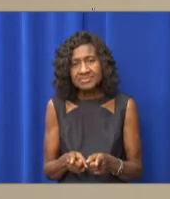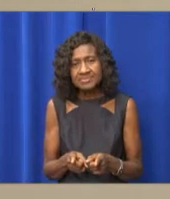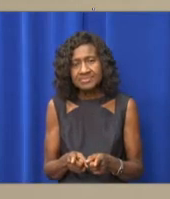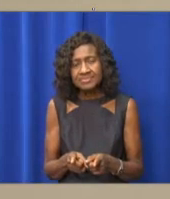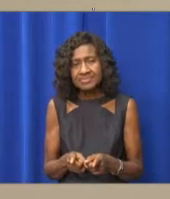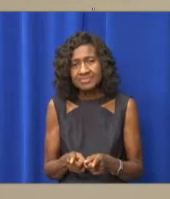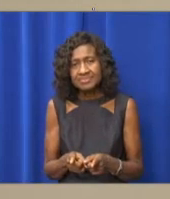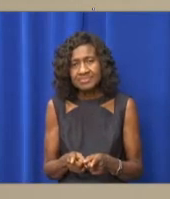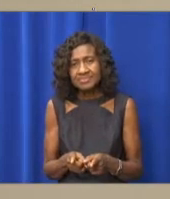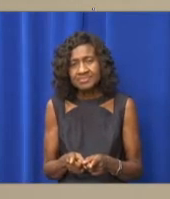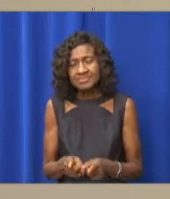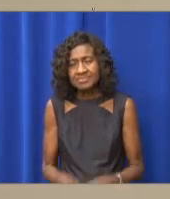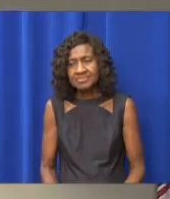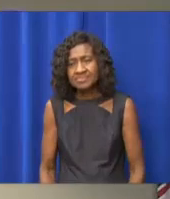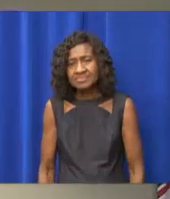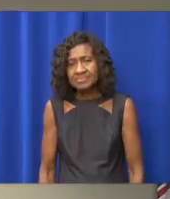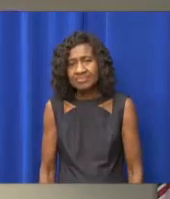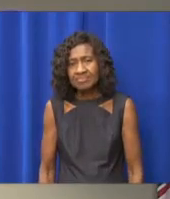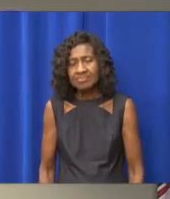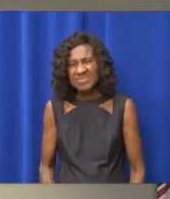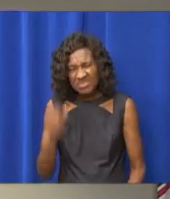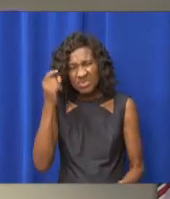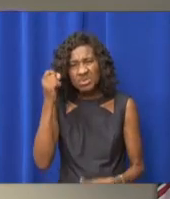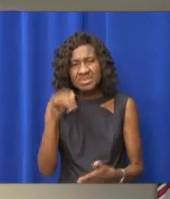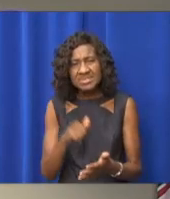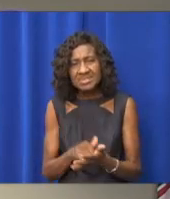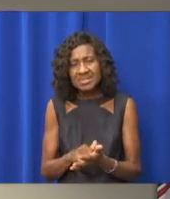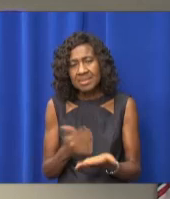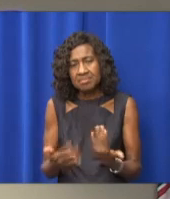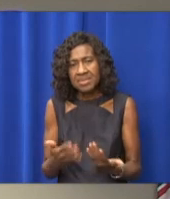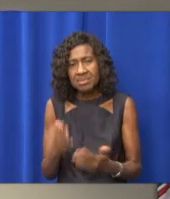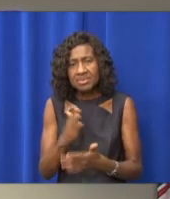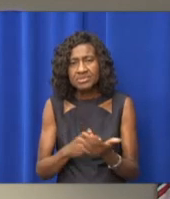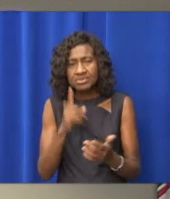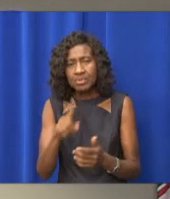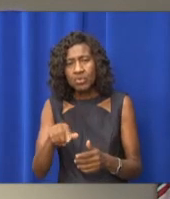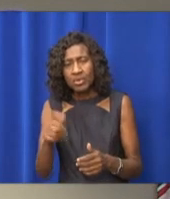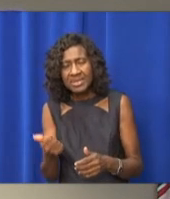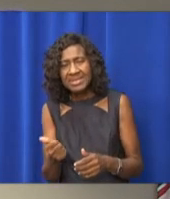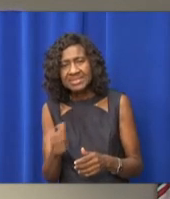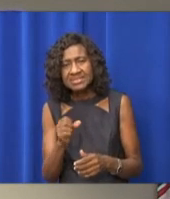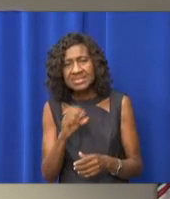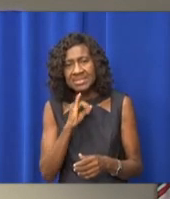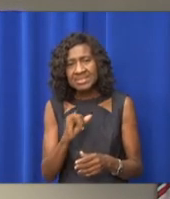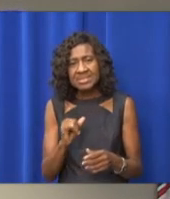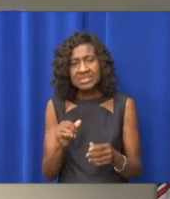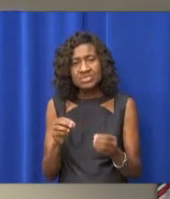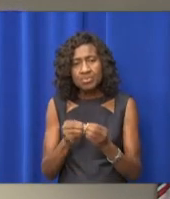we need to bear that in mind. You have something to say? Thank you. Not really on that, but